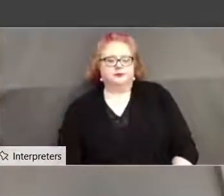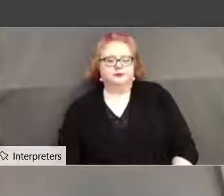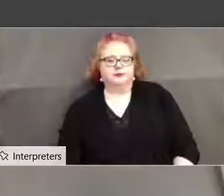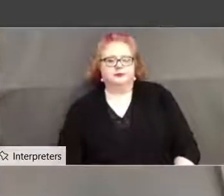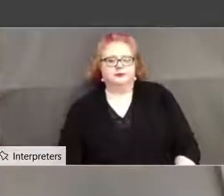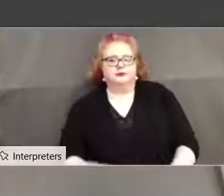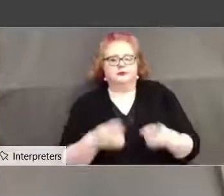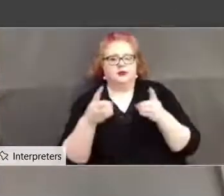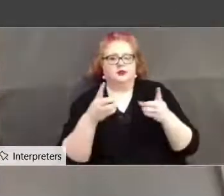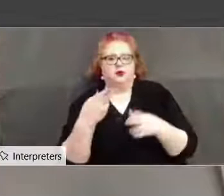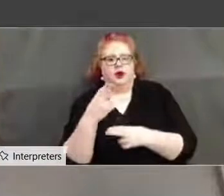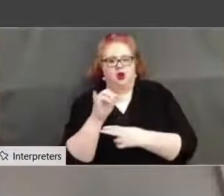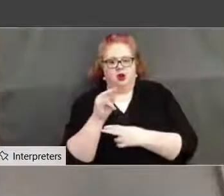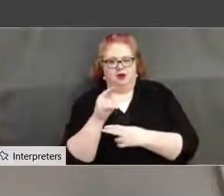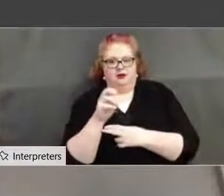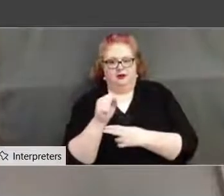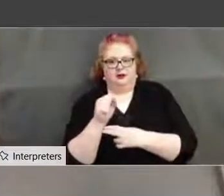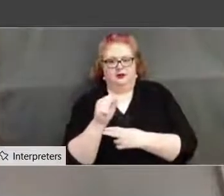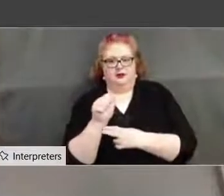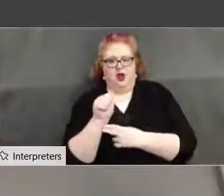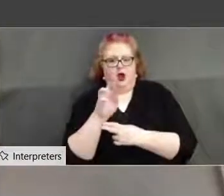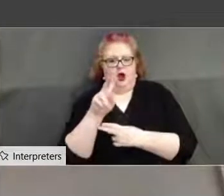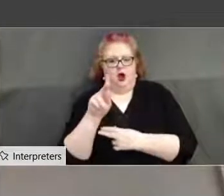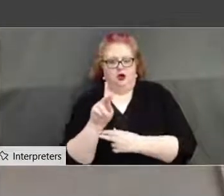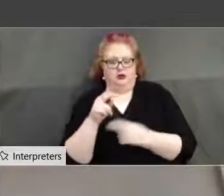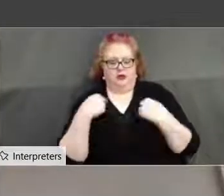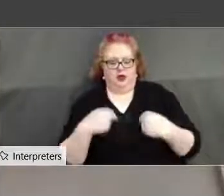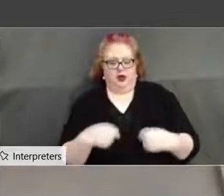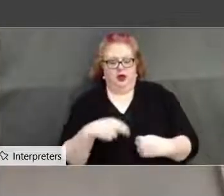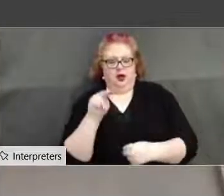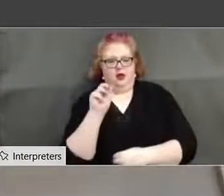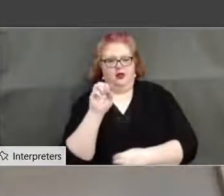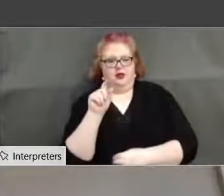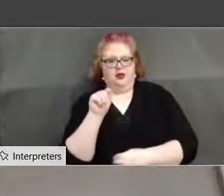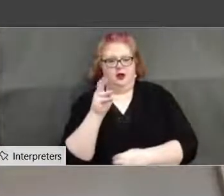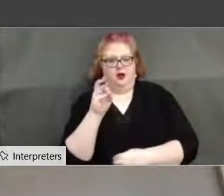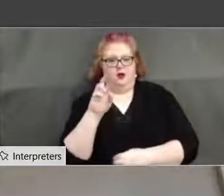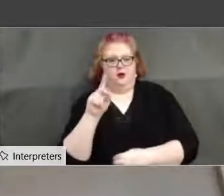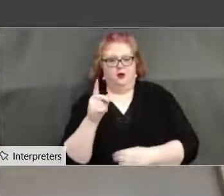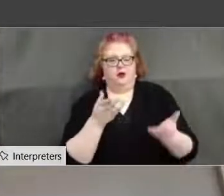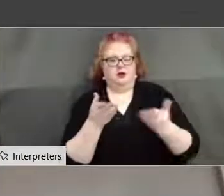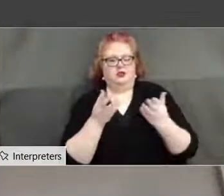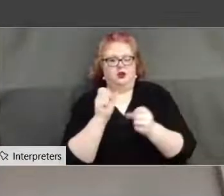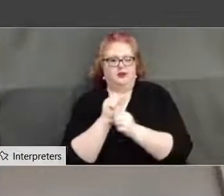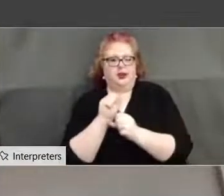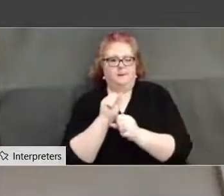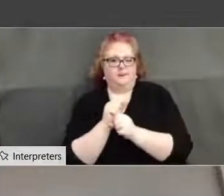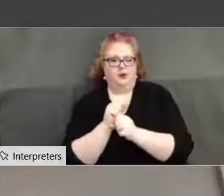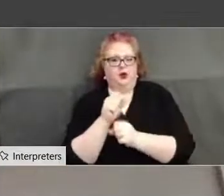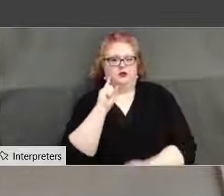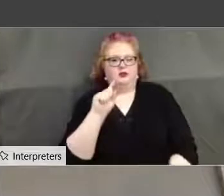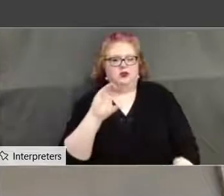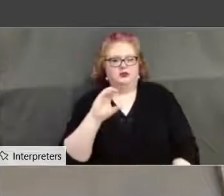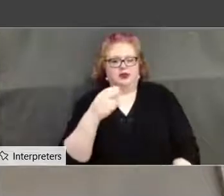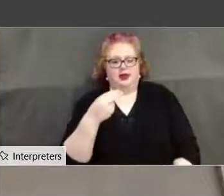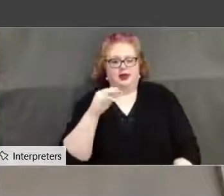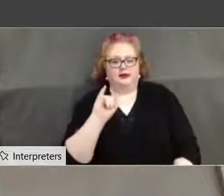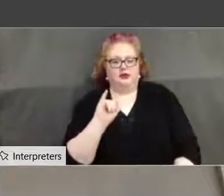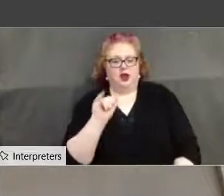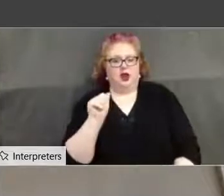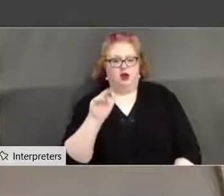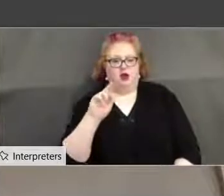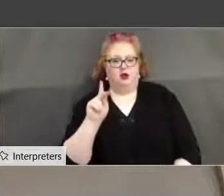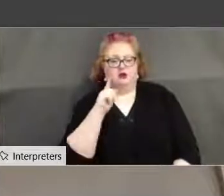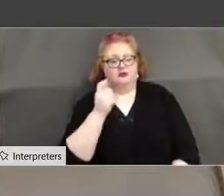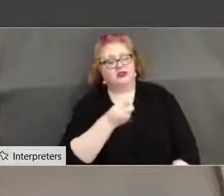Director Hines, the Arkansas Health Network has been serving the employees of CHI Arkansas for several